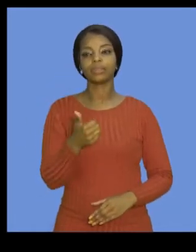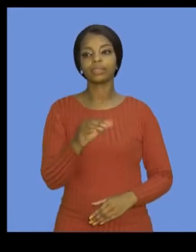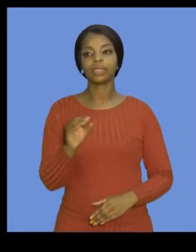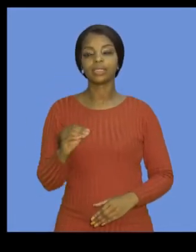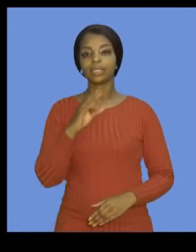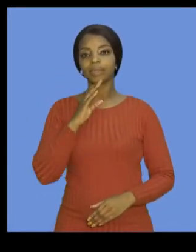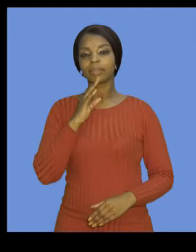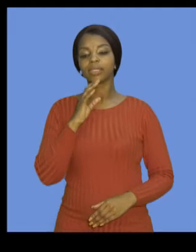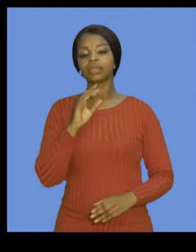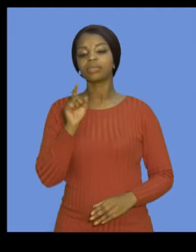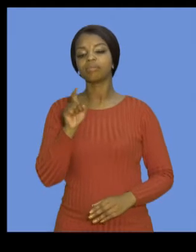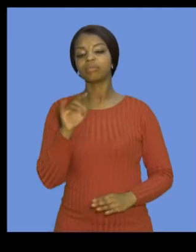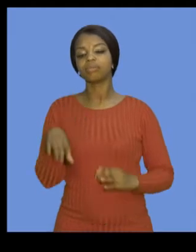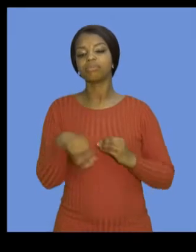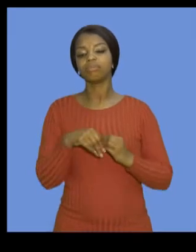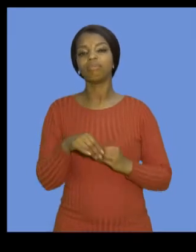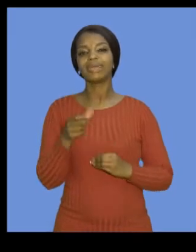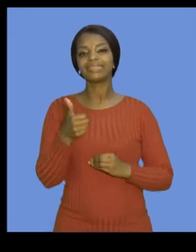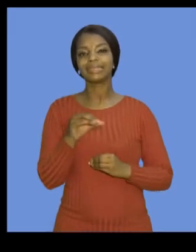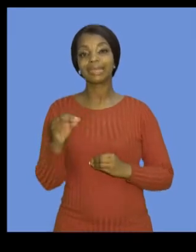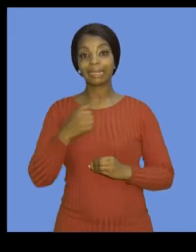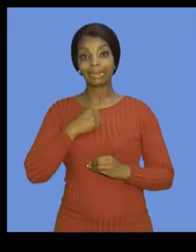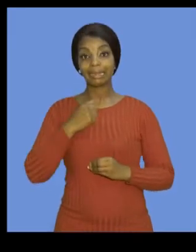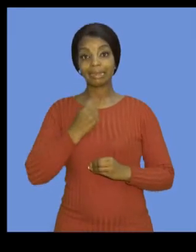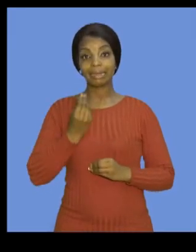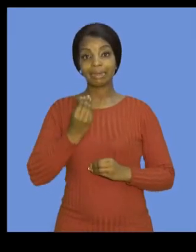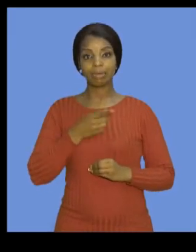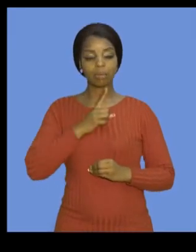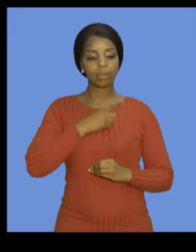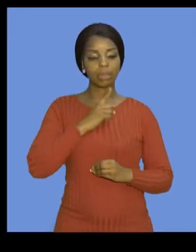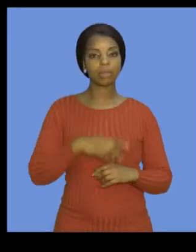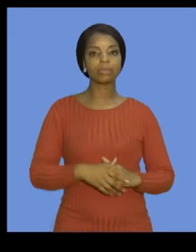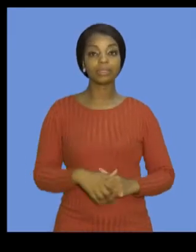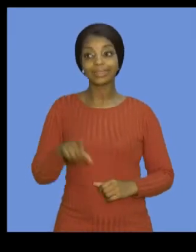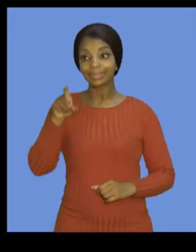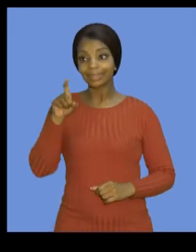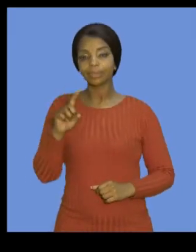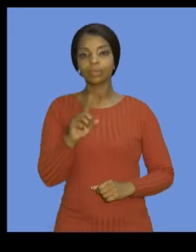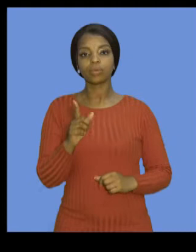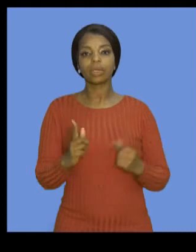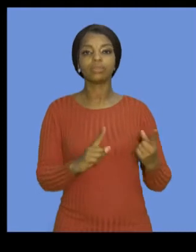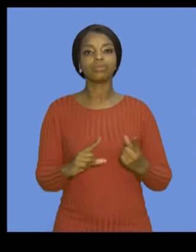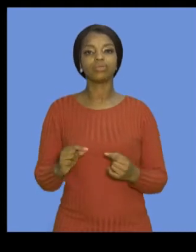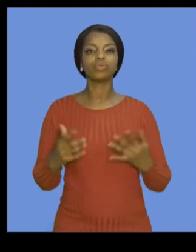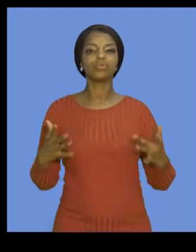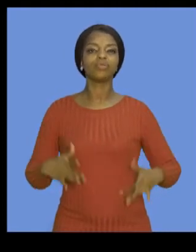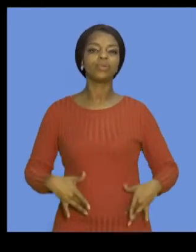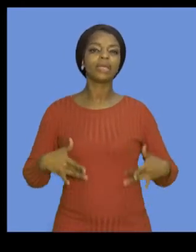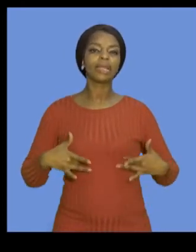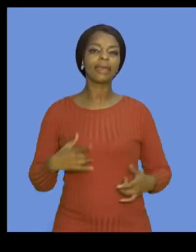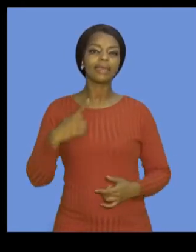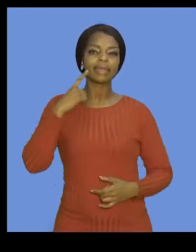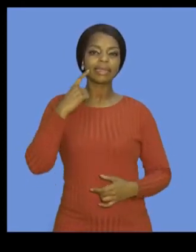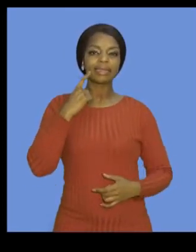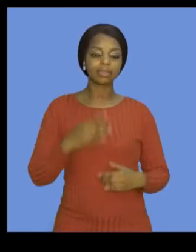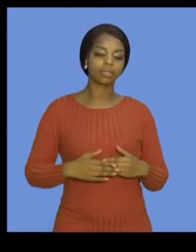got 600 as your interest. So this would be what mathematicians have done for us to make life easy, that when